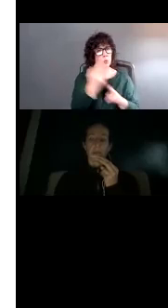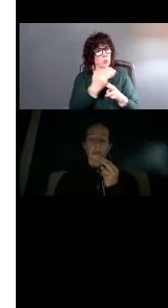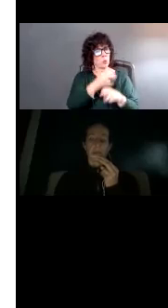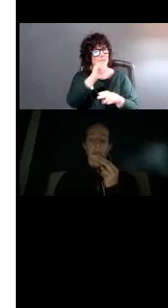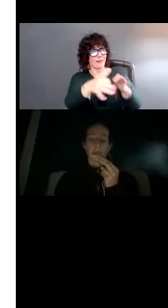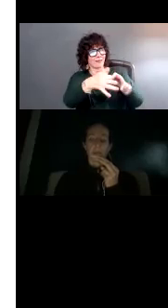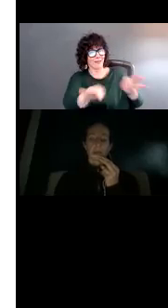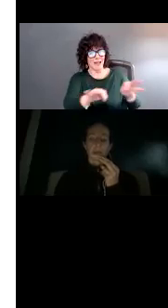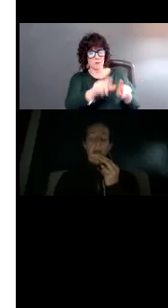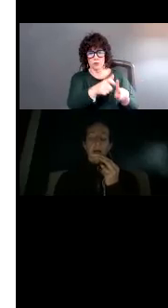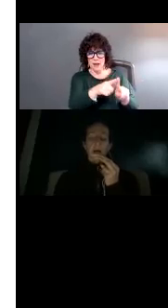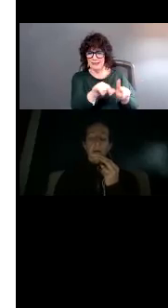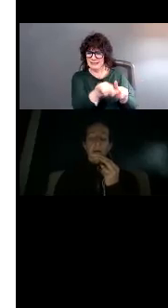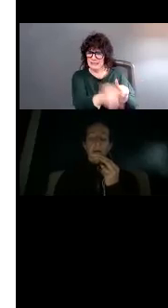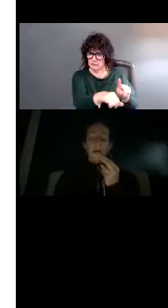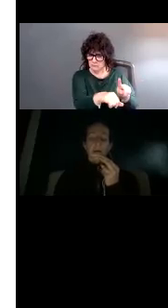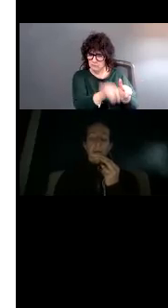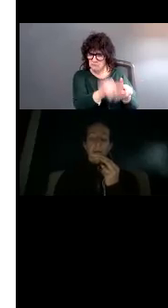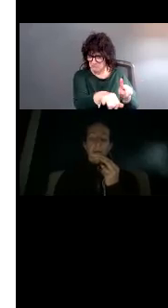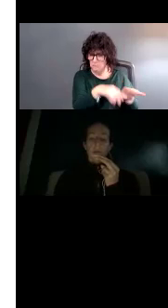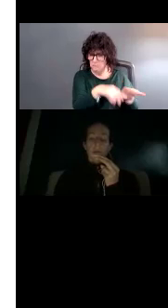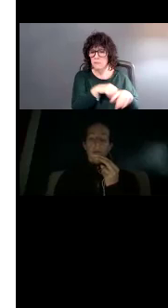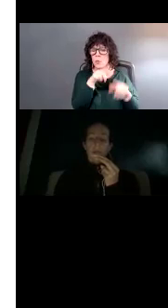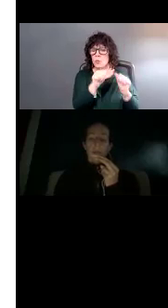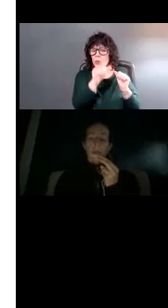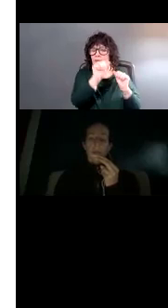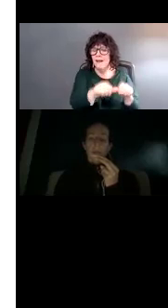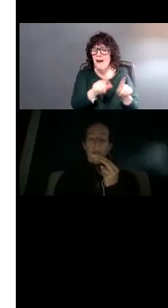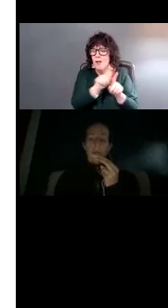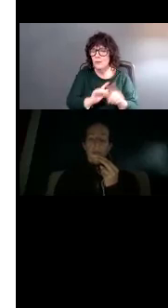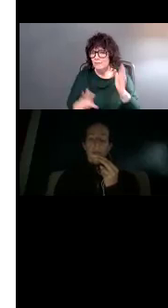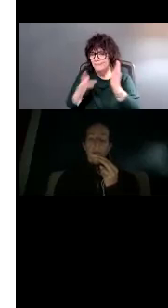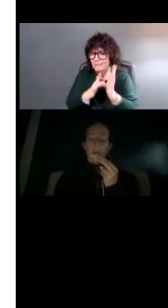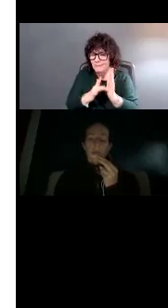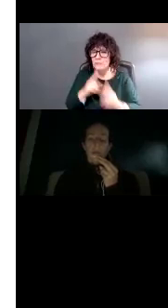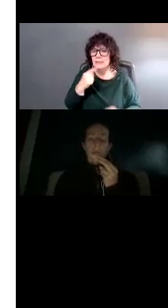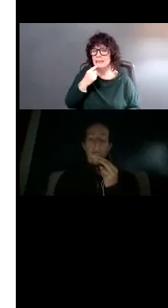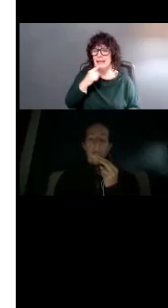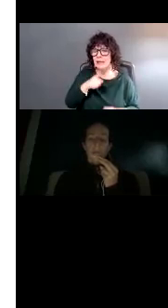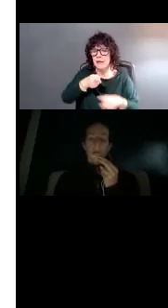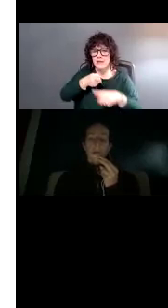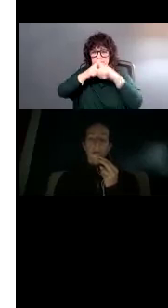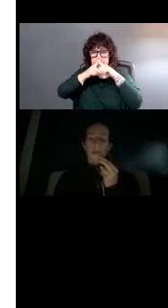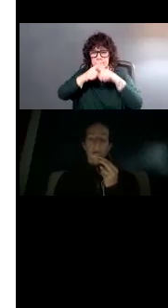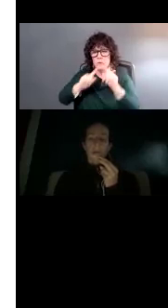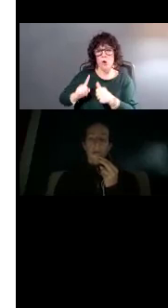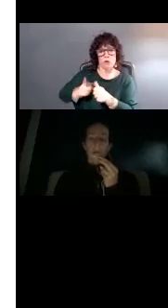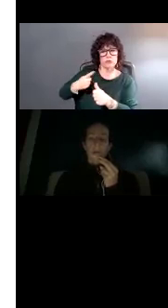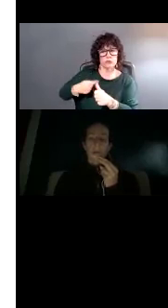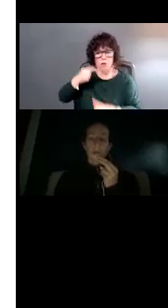If you just want to listen to the interpreter, please keep a moderate pace and pause frequently.